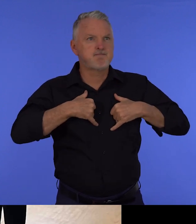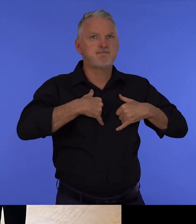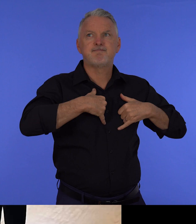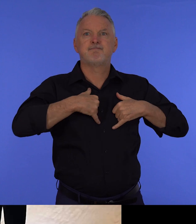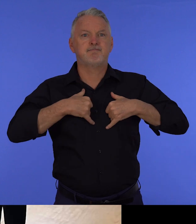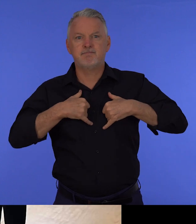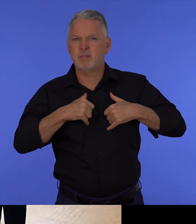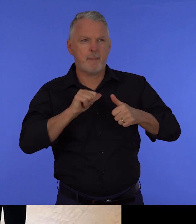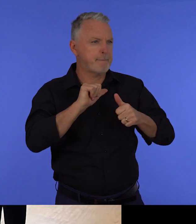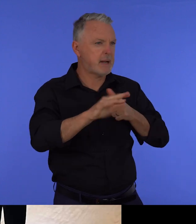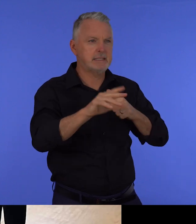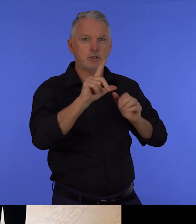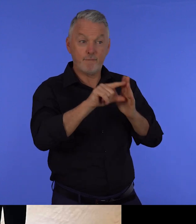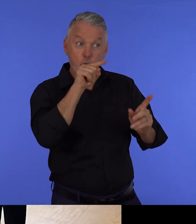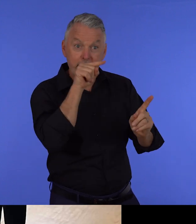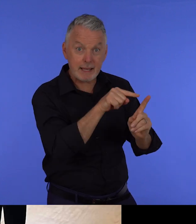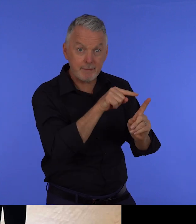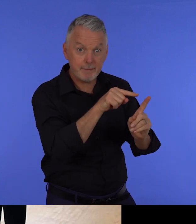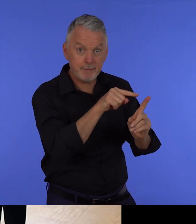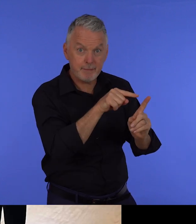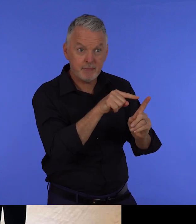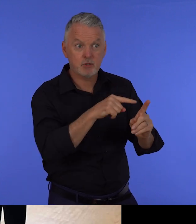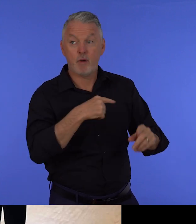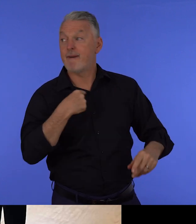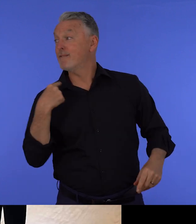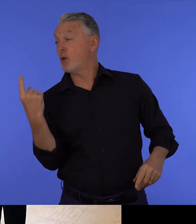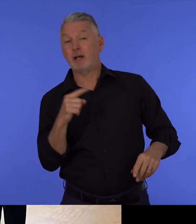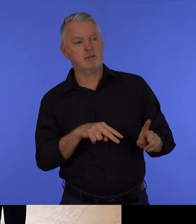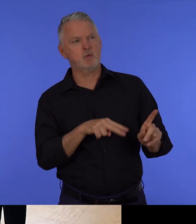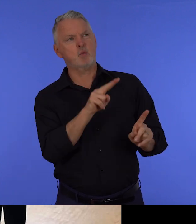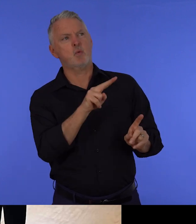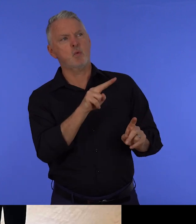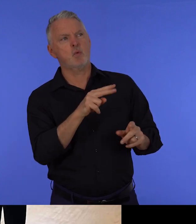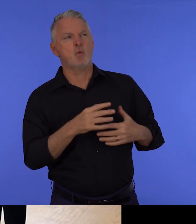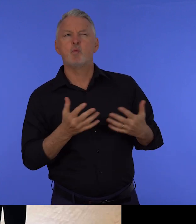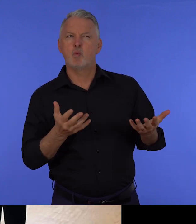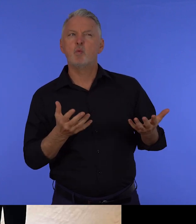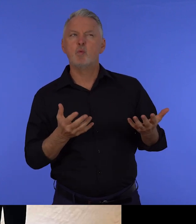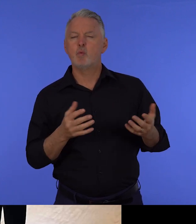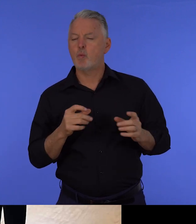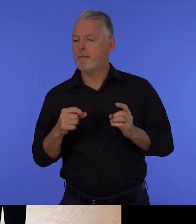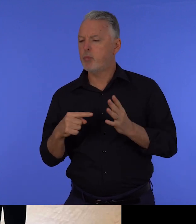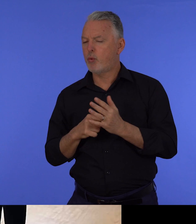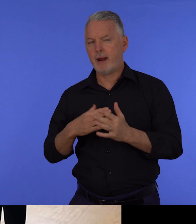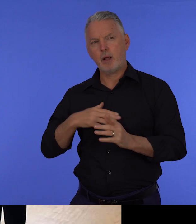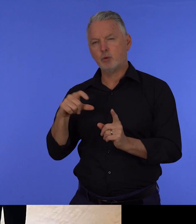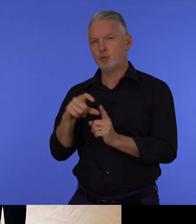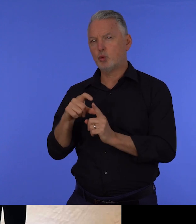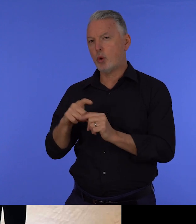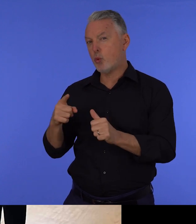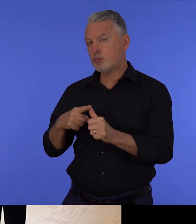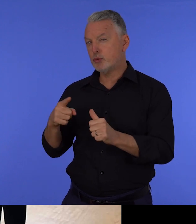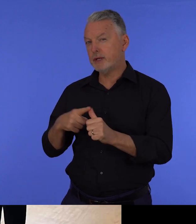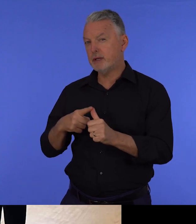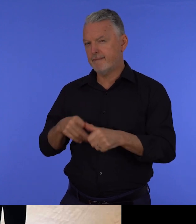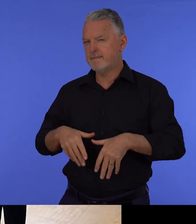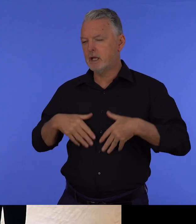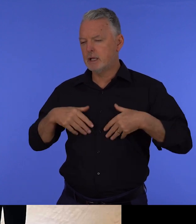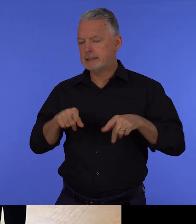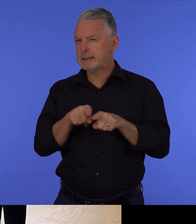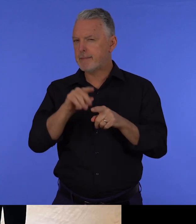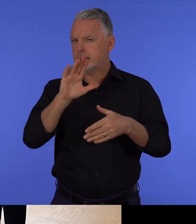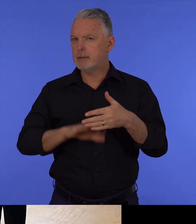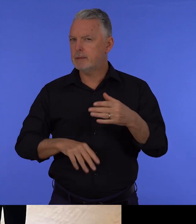from Tanzania on a rover moot and had an amazing time. So for us, Scouts was almost a